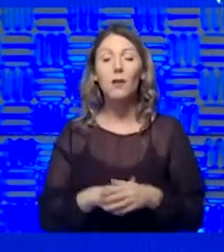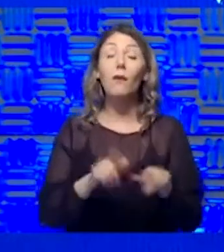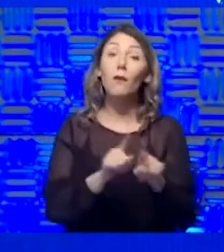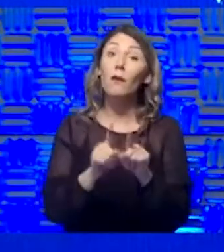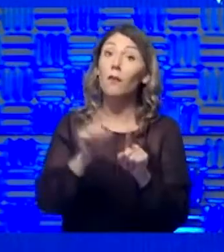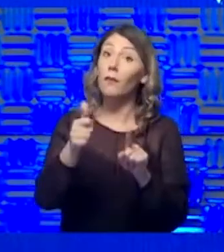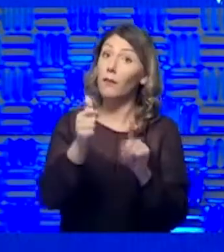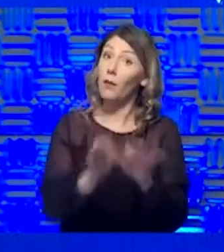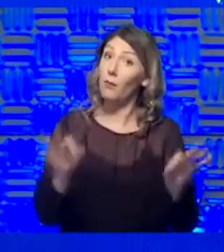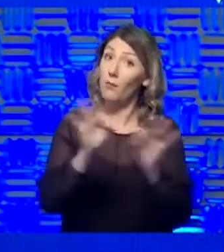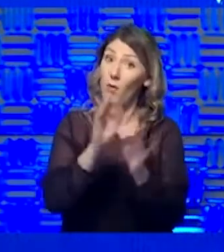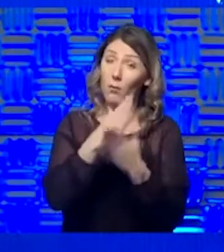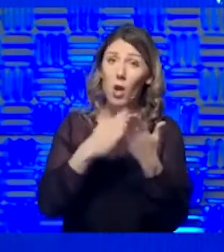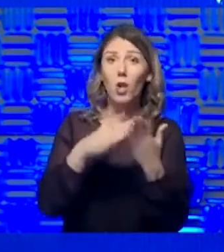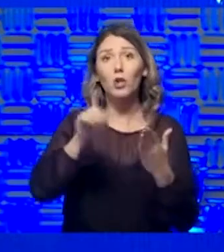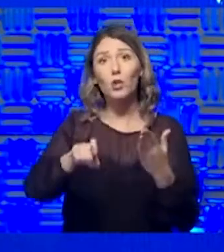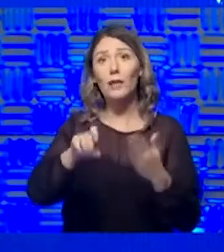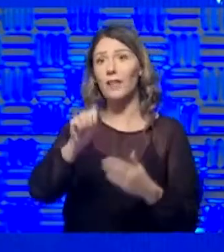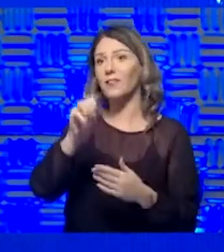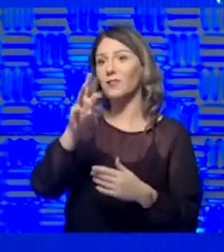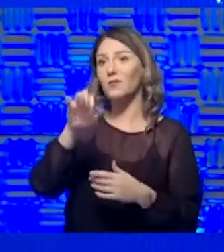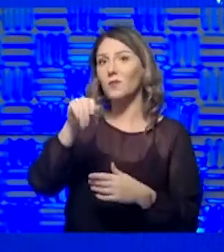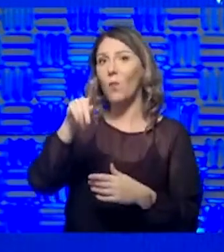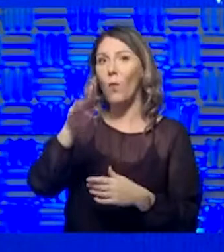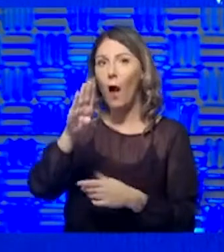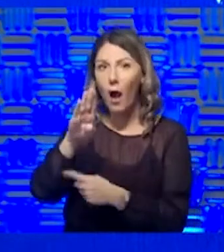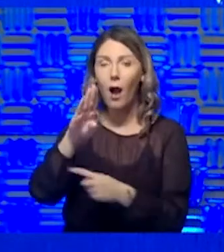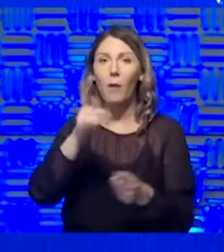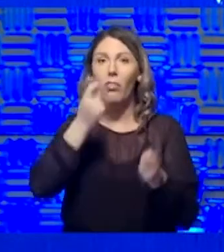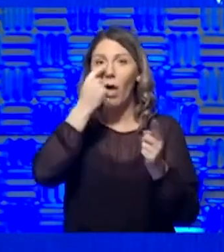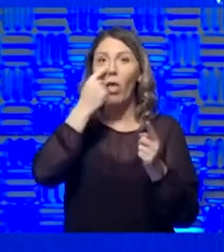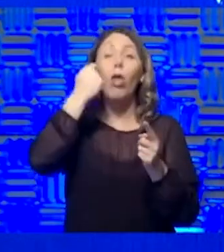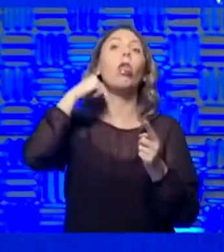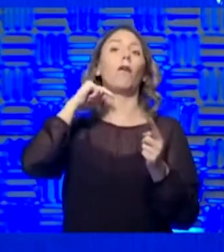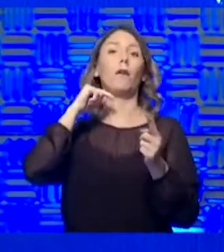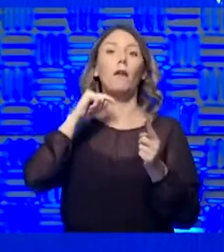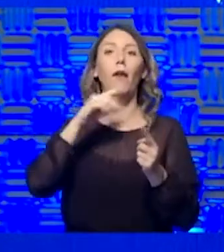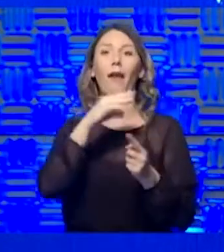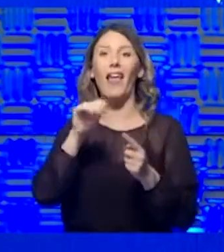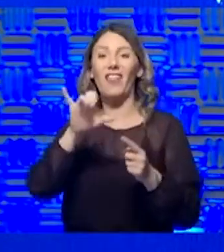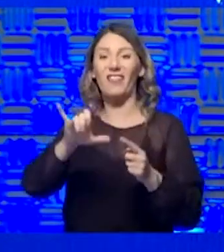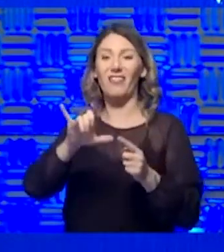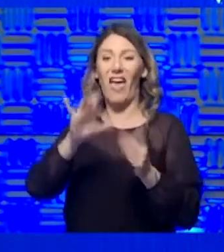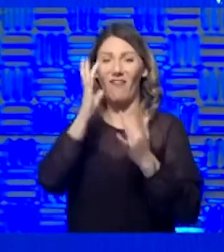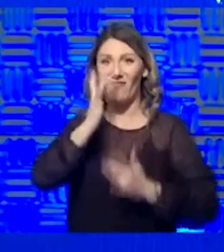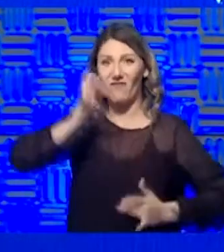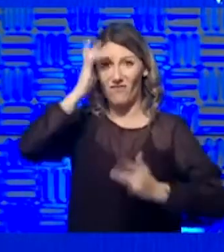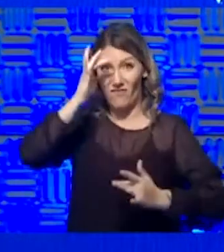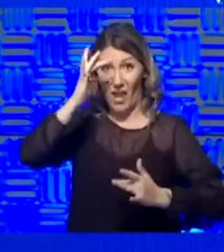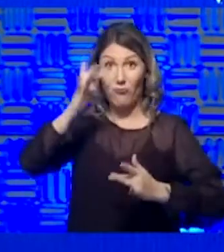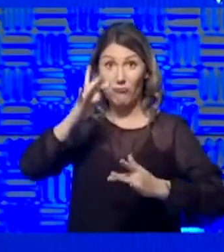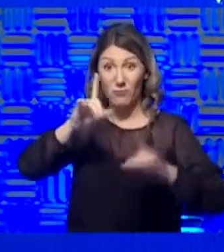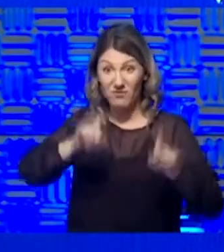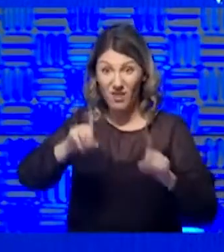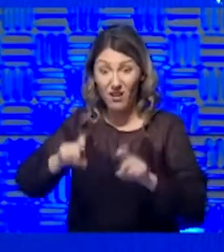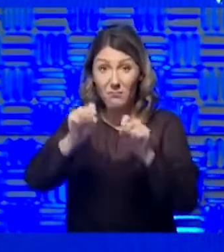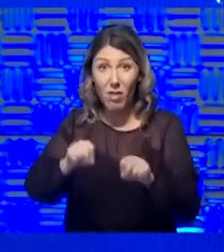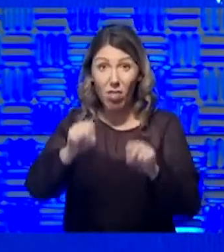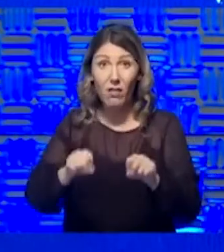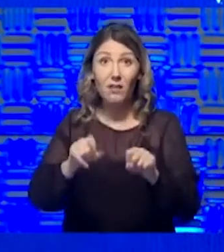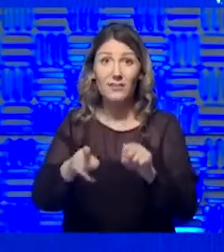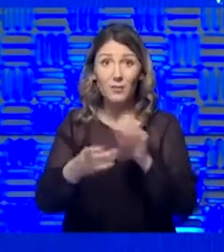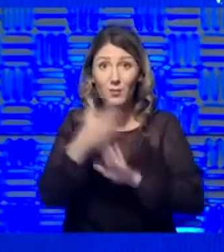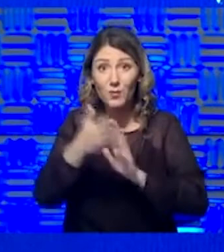important piece is you have to have the swabs and the serology, the viral medium, in order to be able to run those and